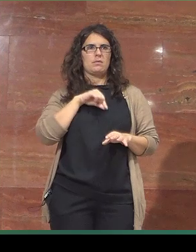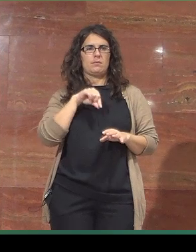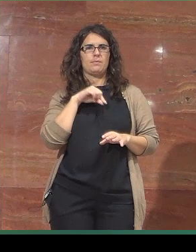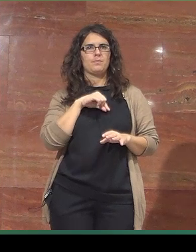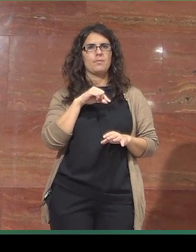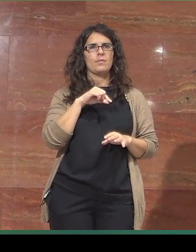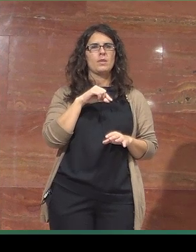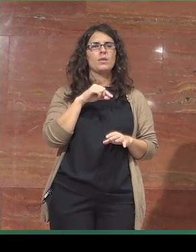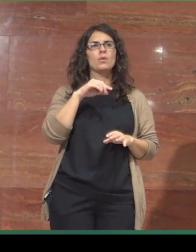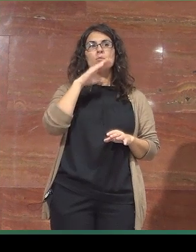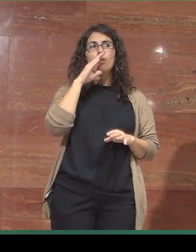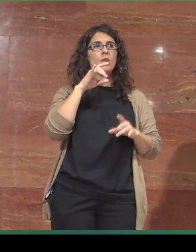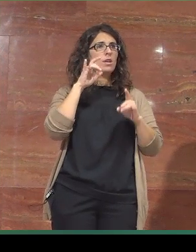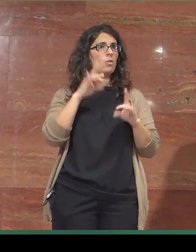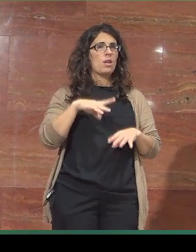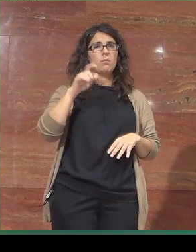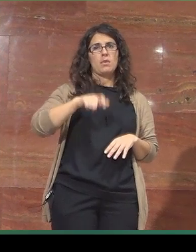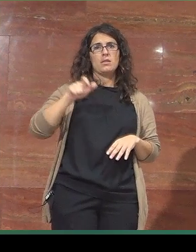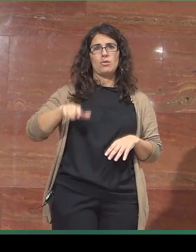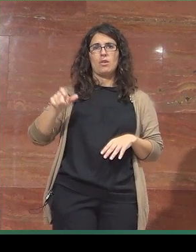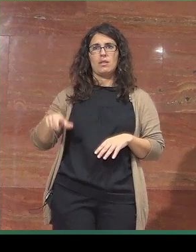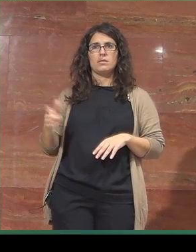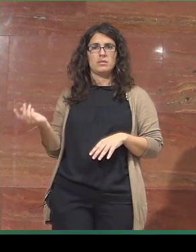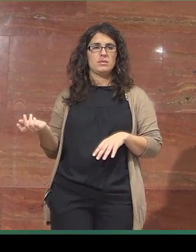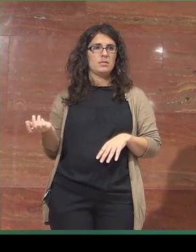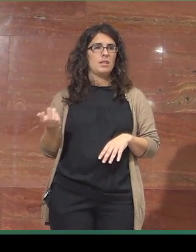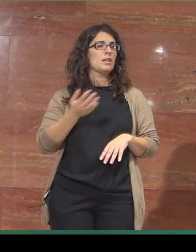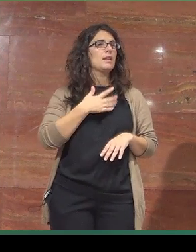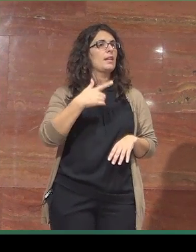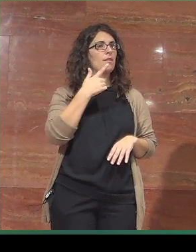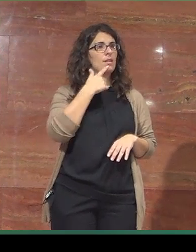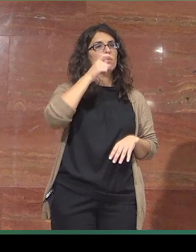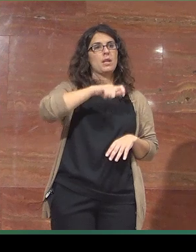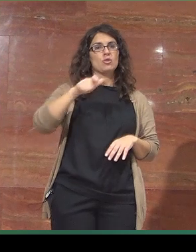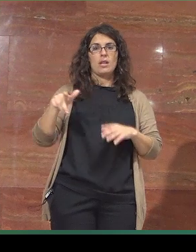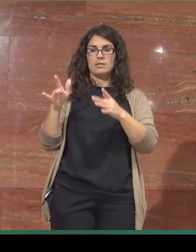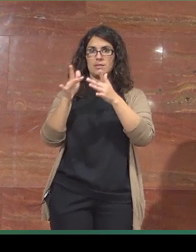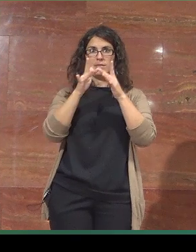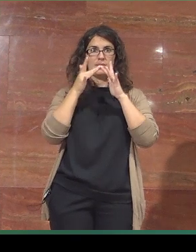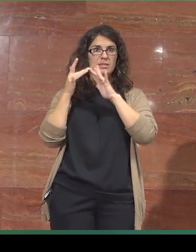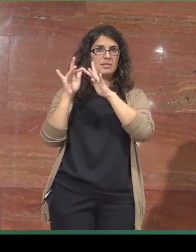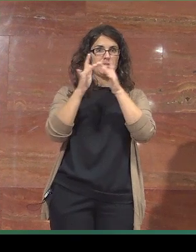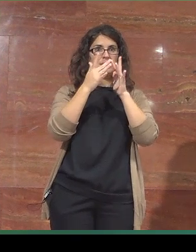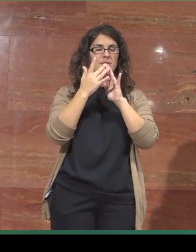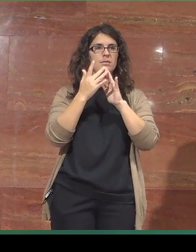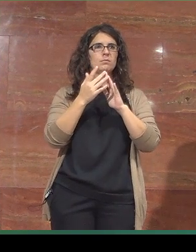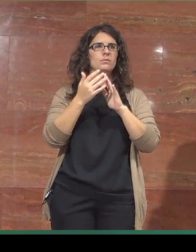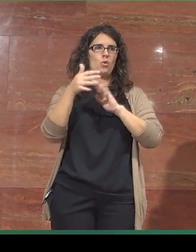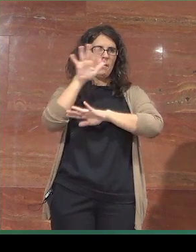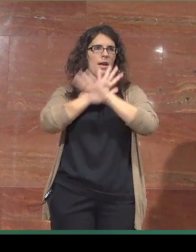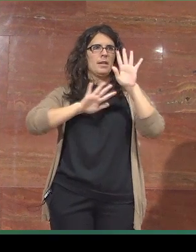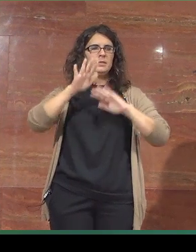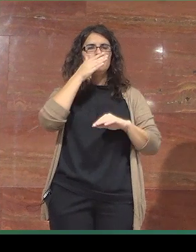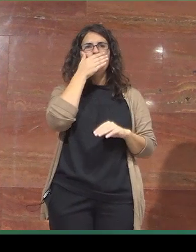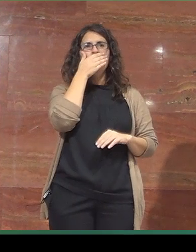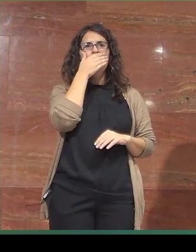from time to time more complex, but you are interested to have it as other time